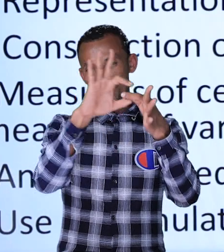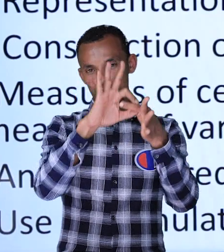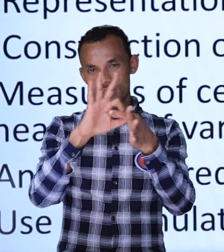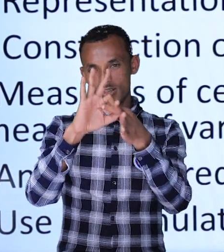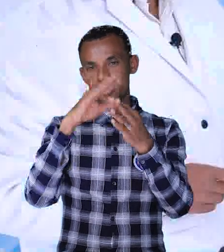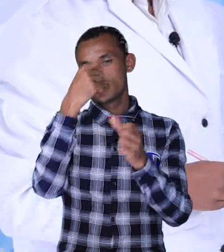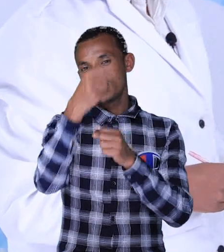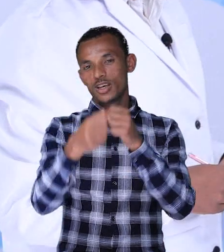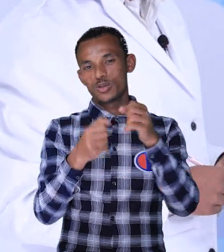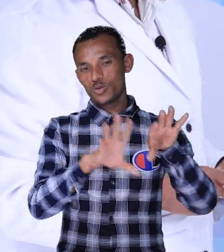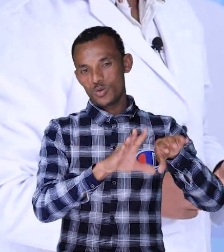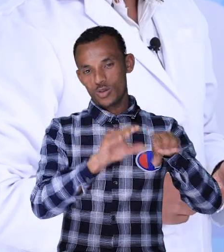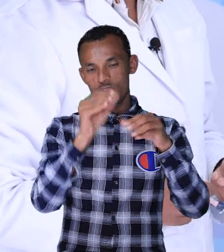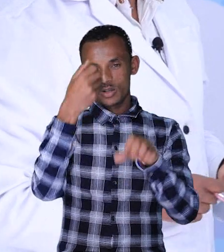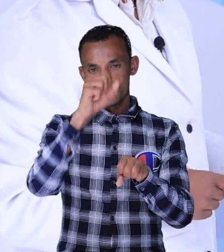students only.